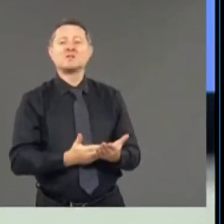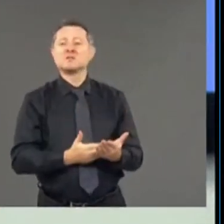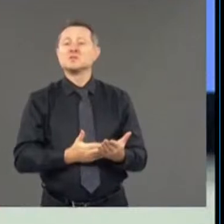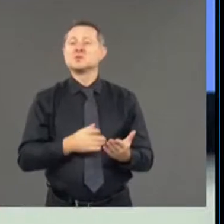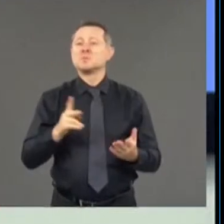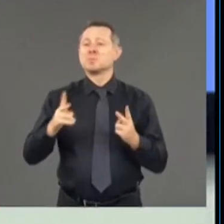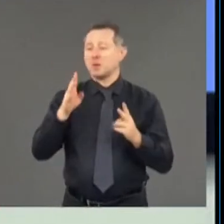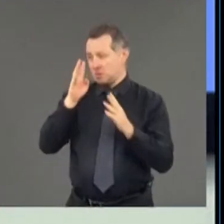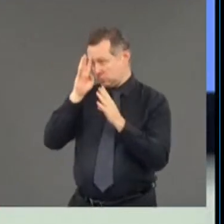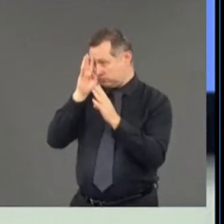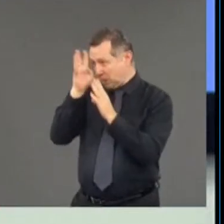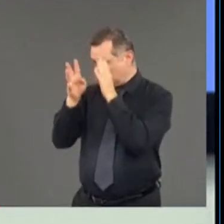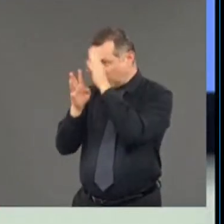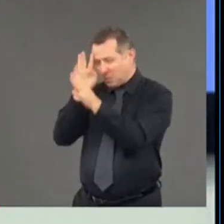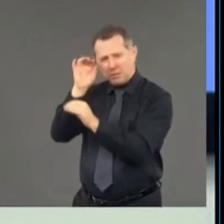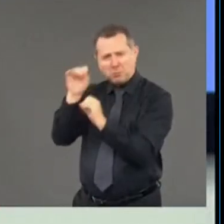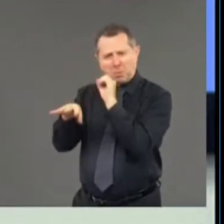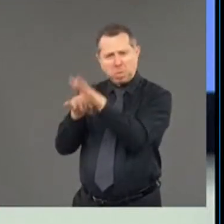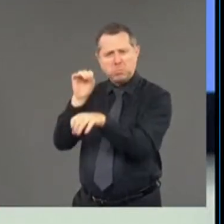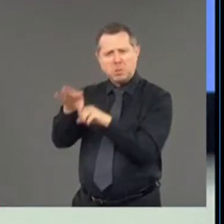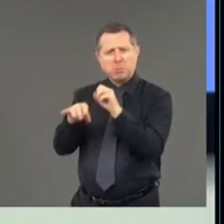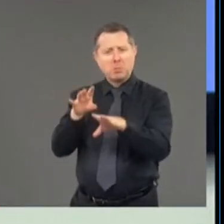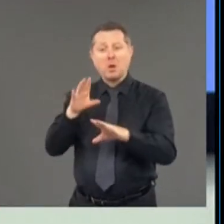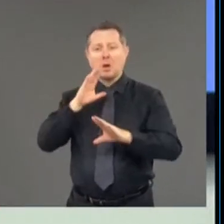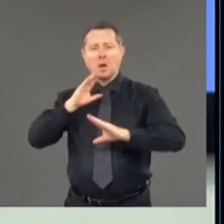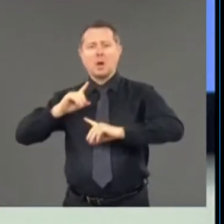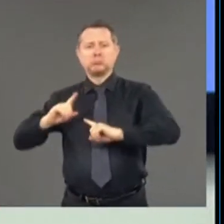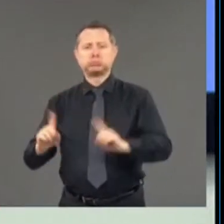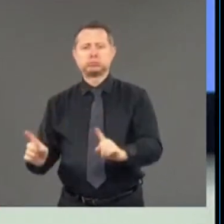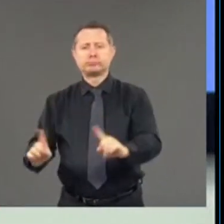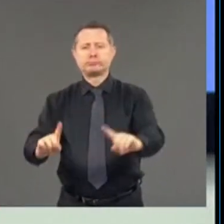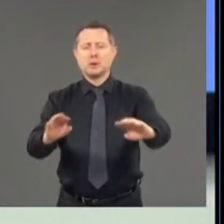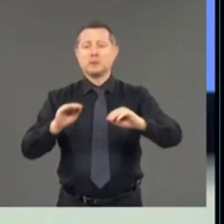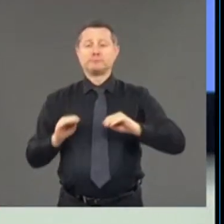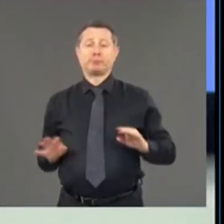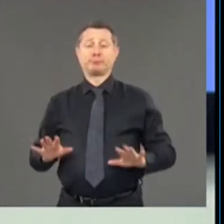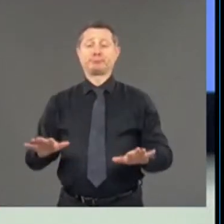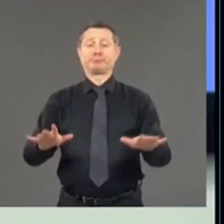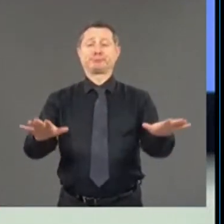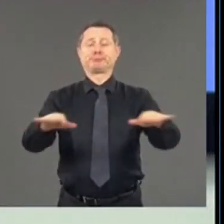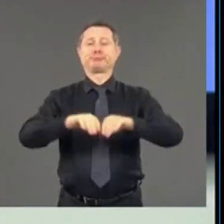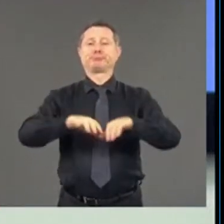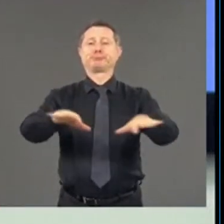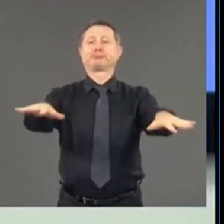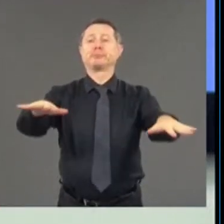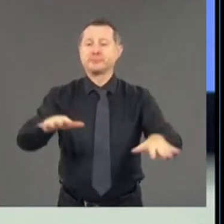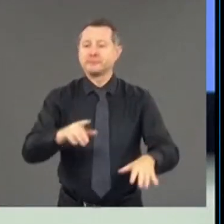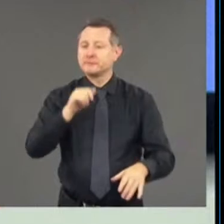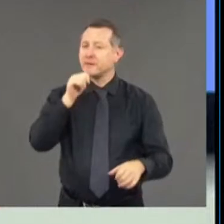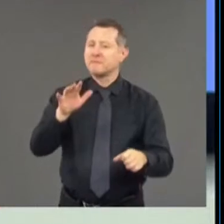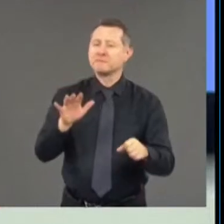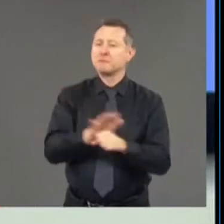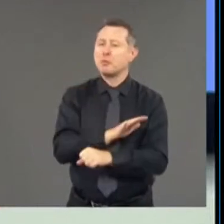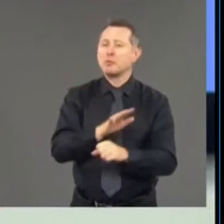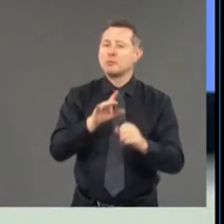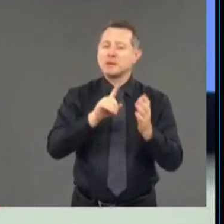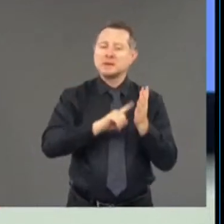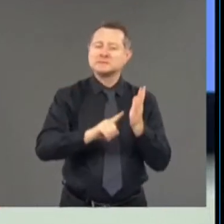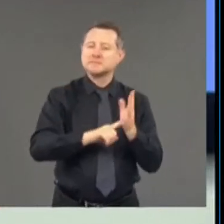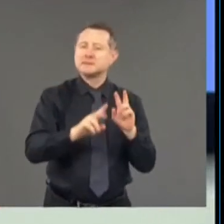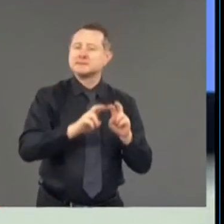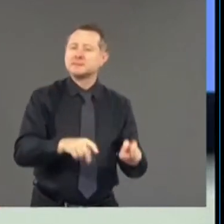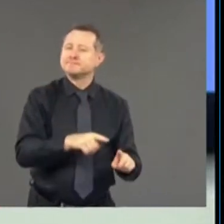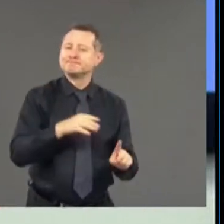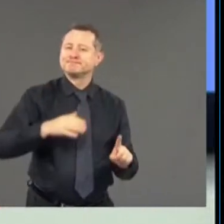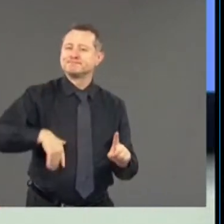simply by virtue of repetition, whether because of a lack of critical thinking or because of malice. Either way,